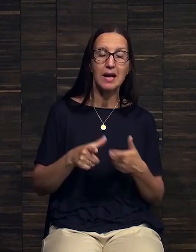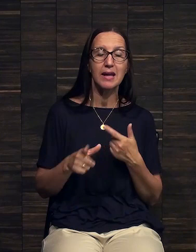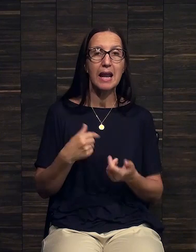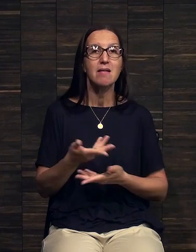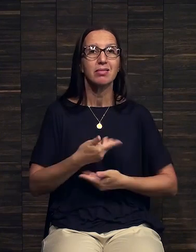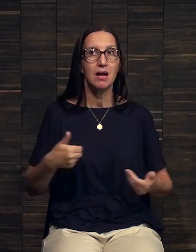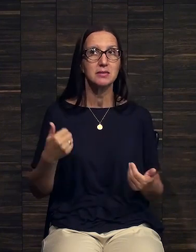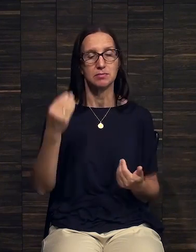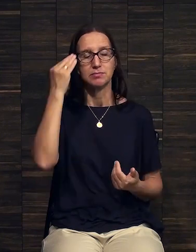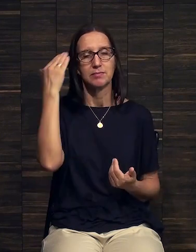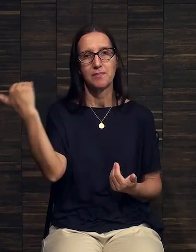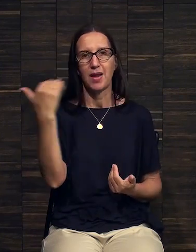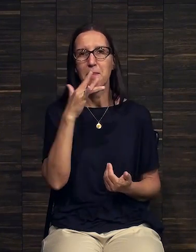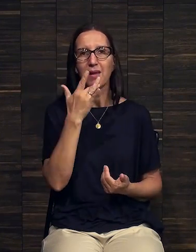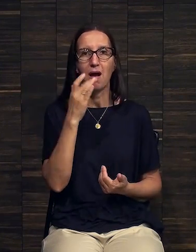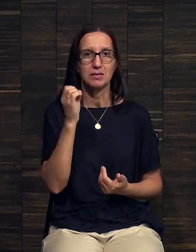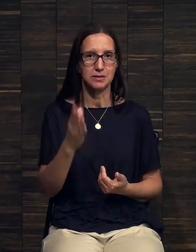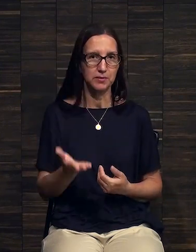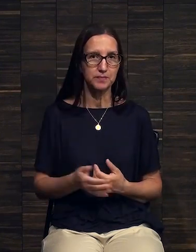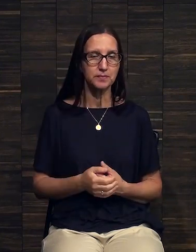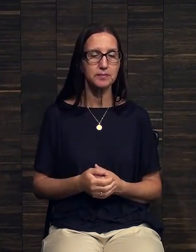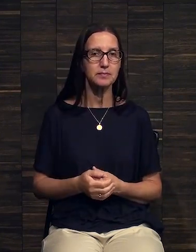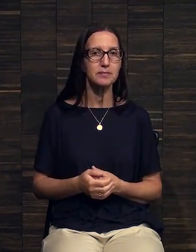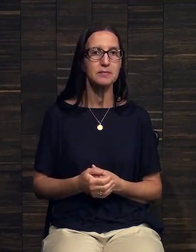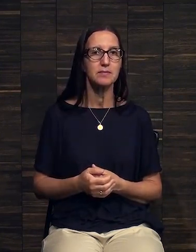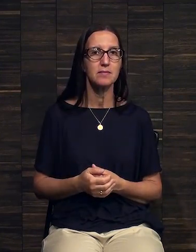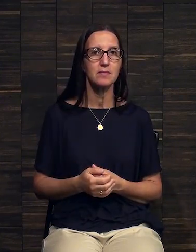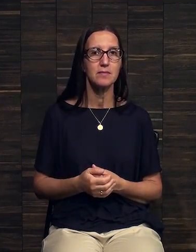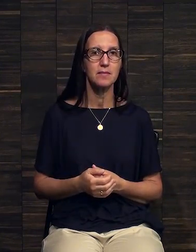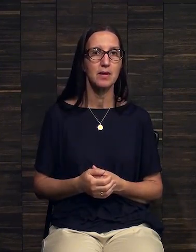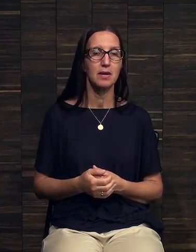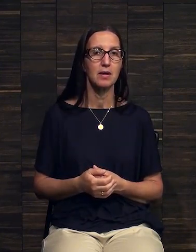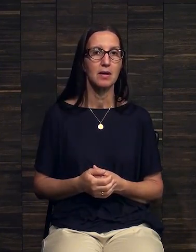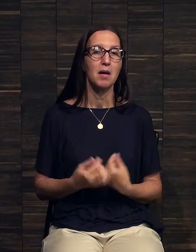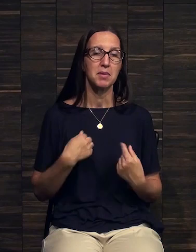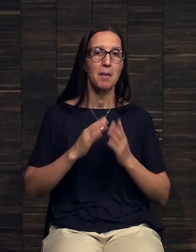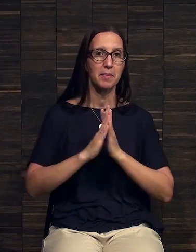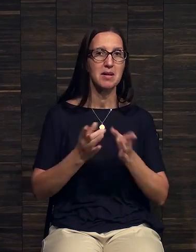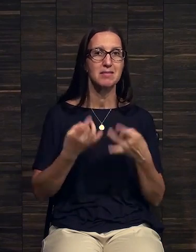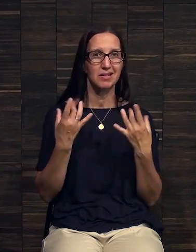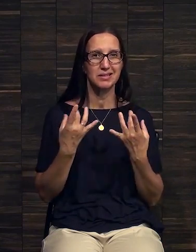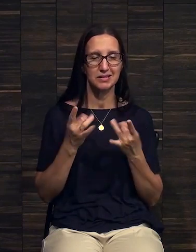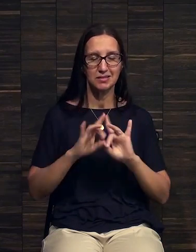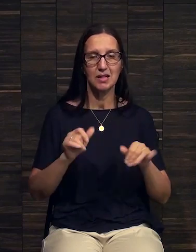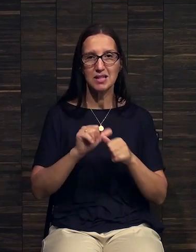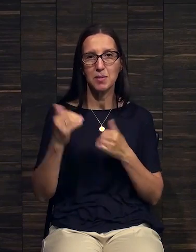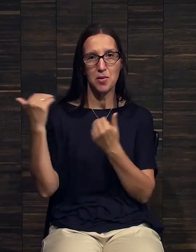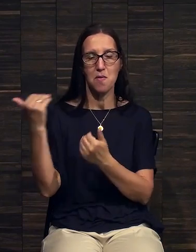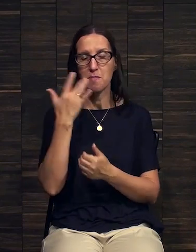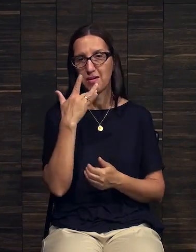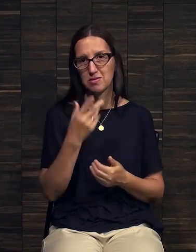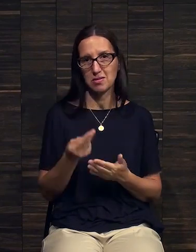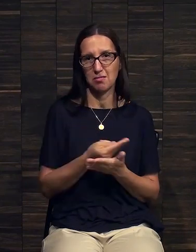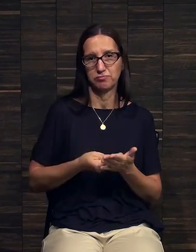about us, the Americans. Because I was asked to